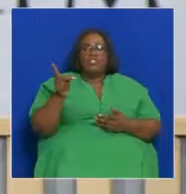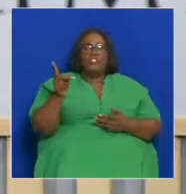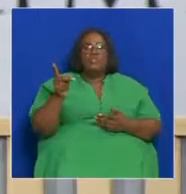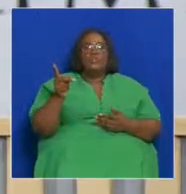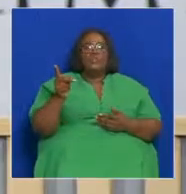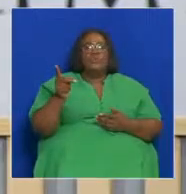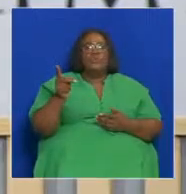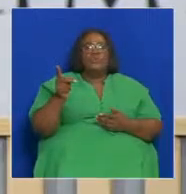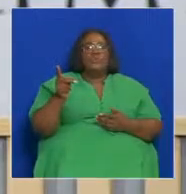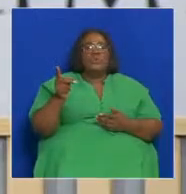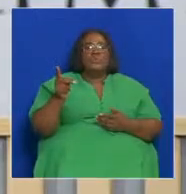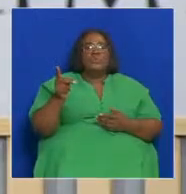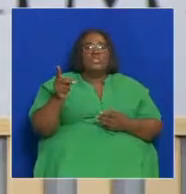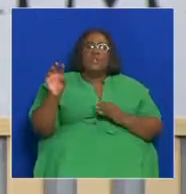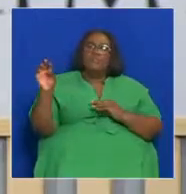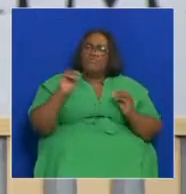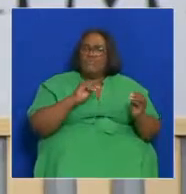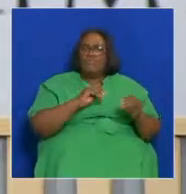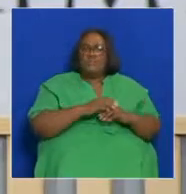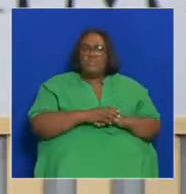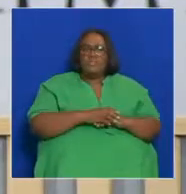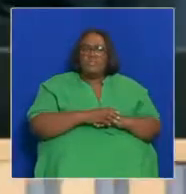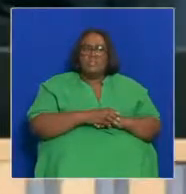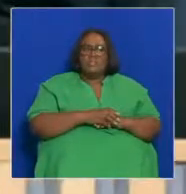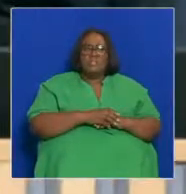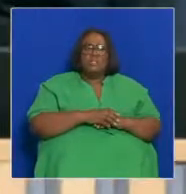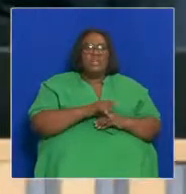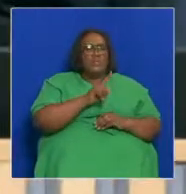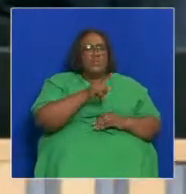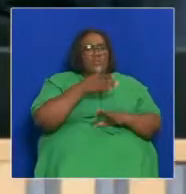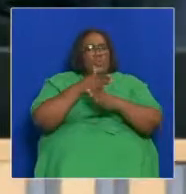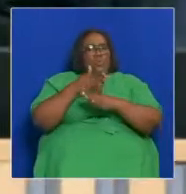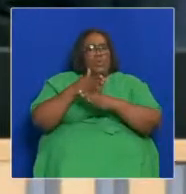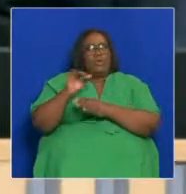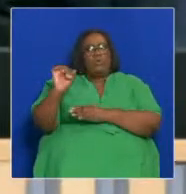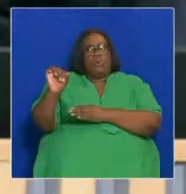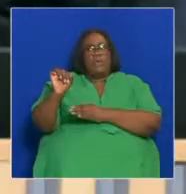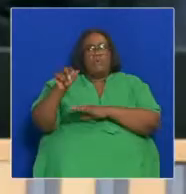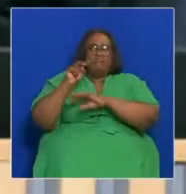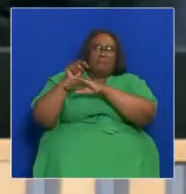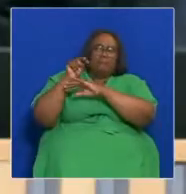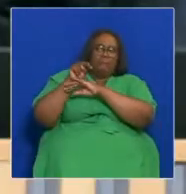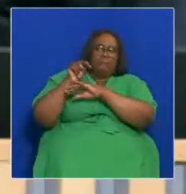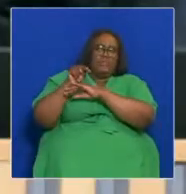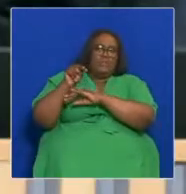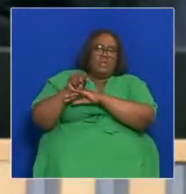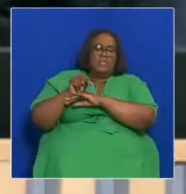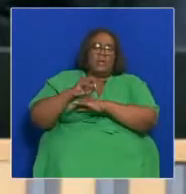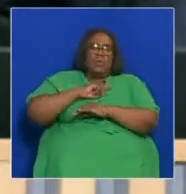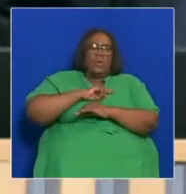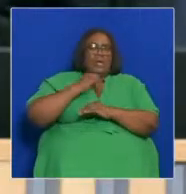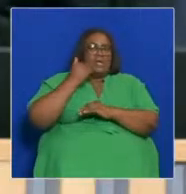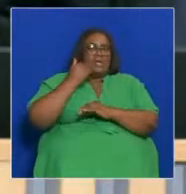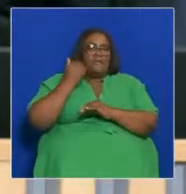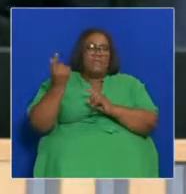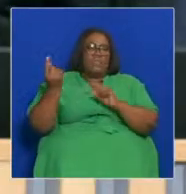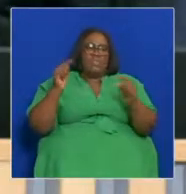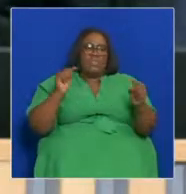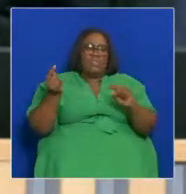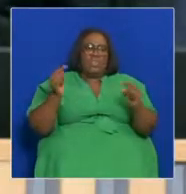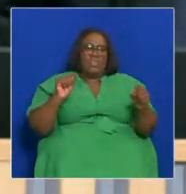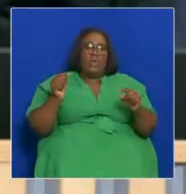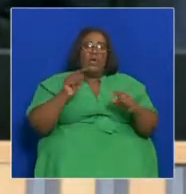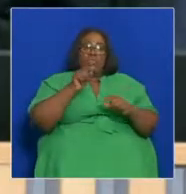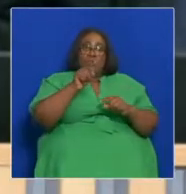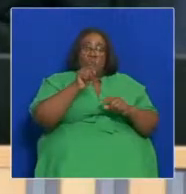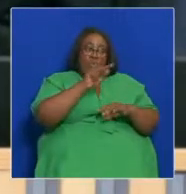not supervise Chief Perumal's work? I mean, if there was conflict between him and the lead prosecutor in the